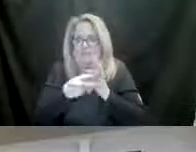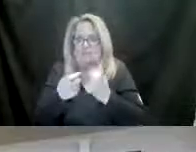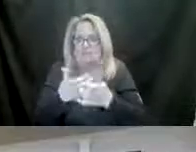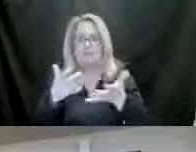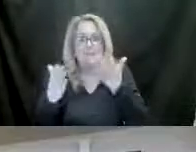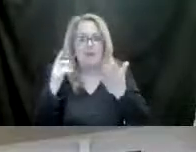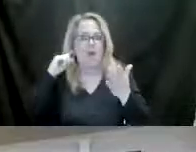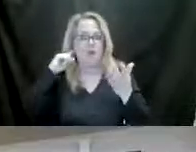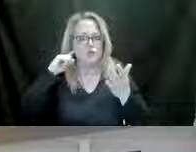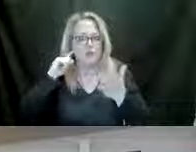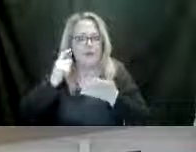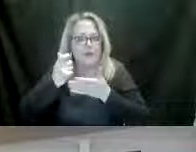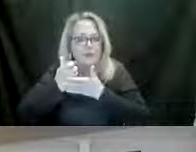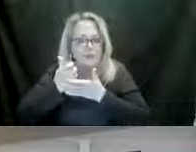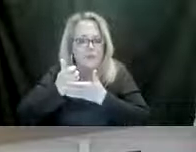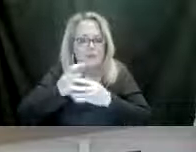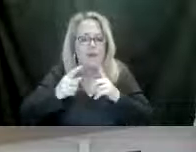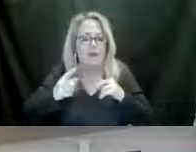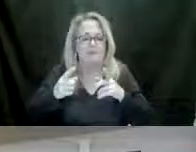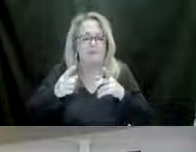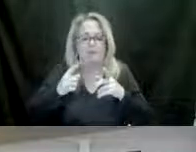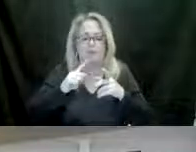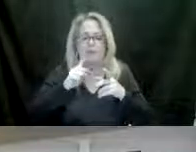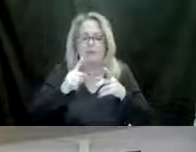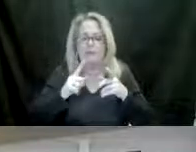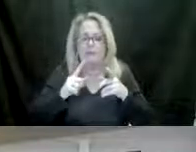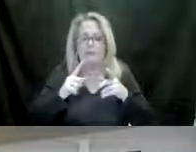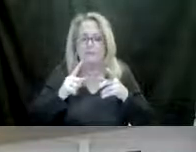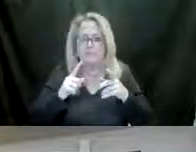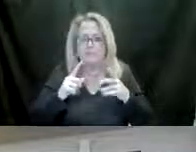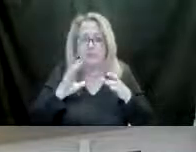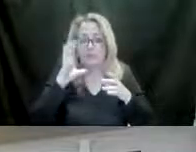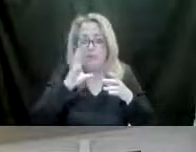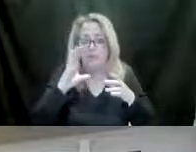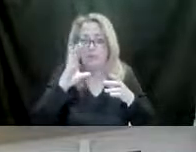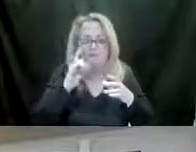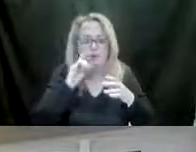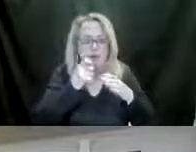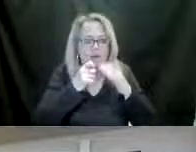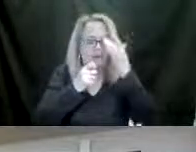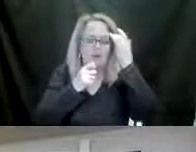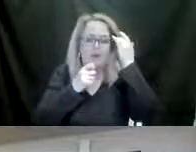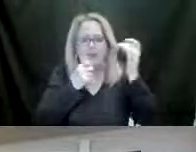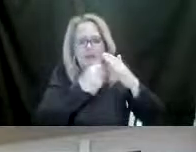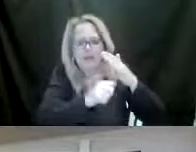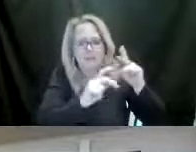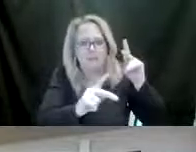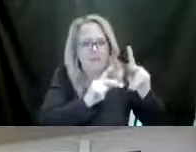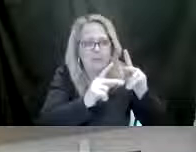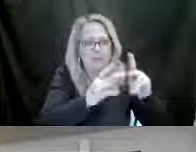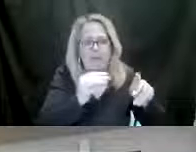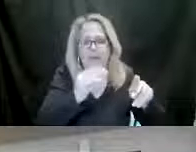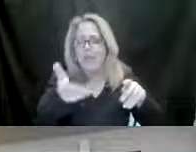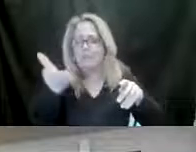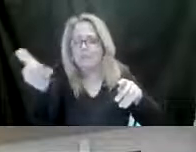cues or whatever. And so really looking at searching for hidden people and objects. That can be